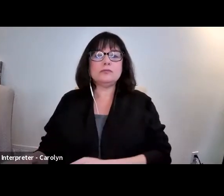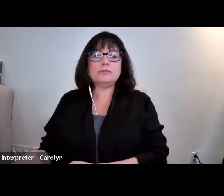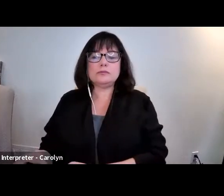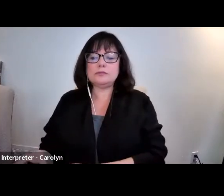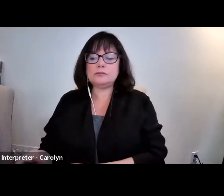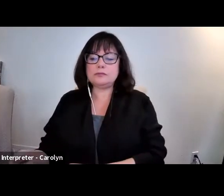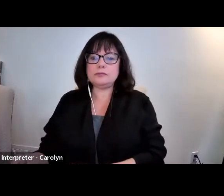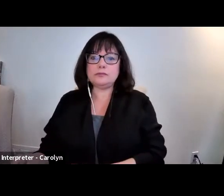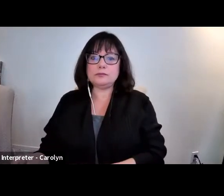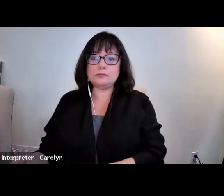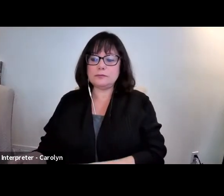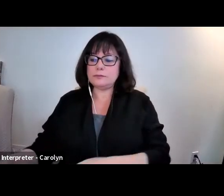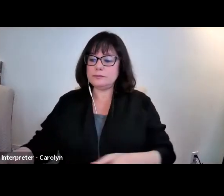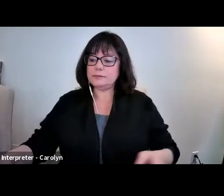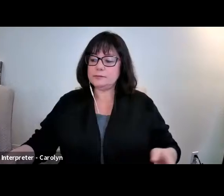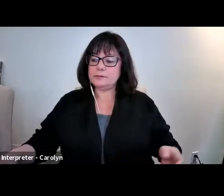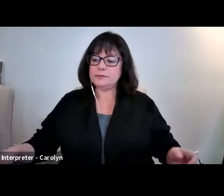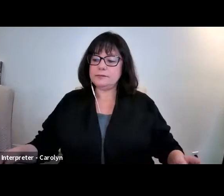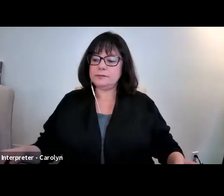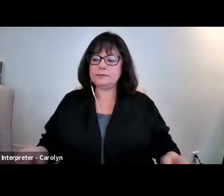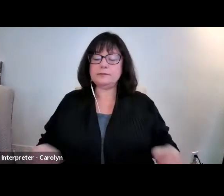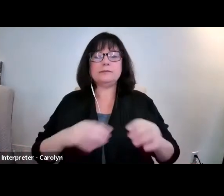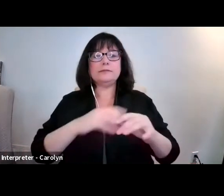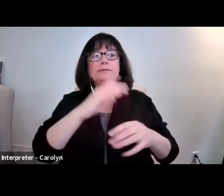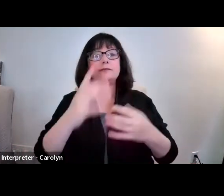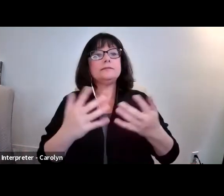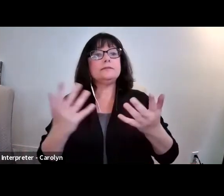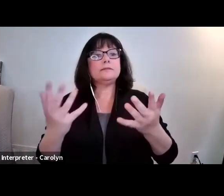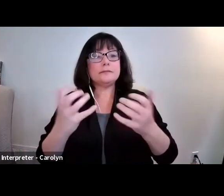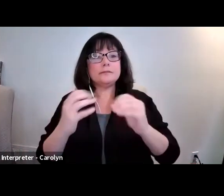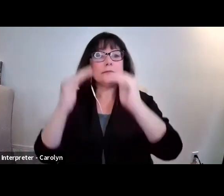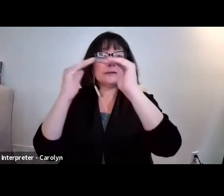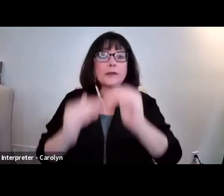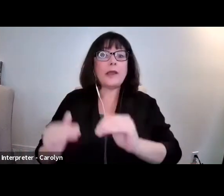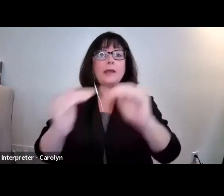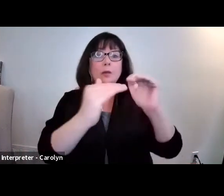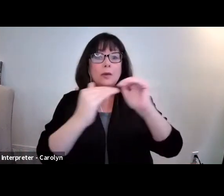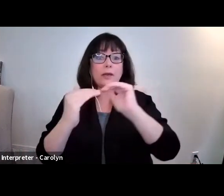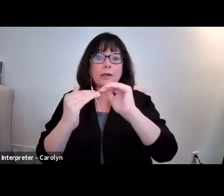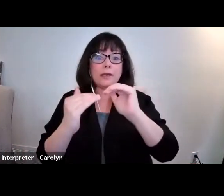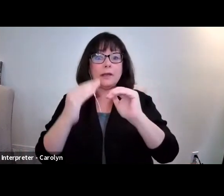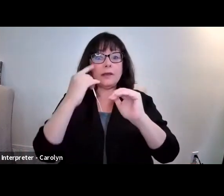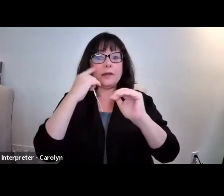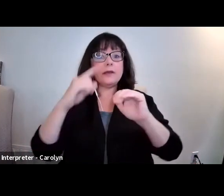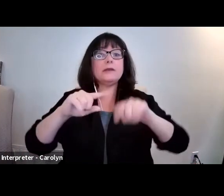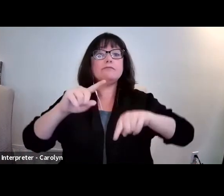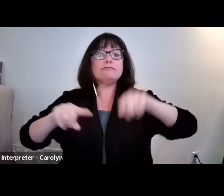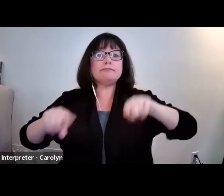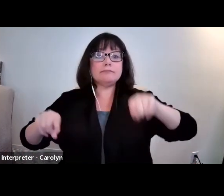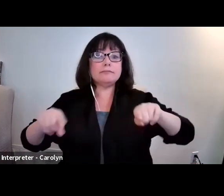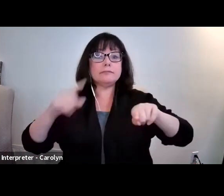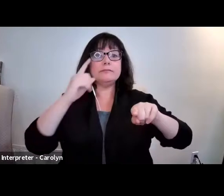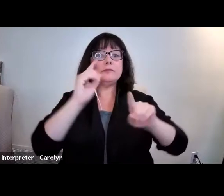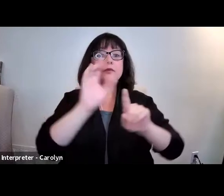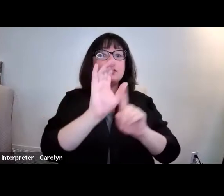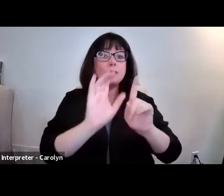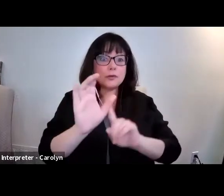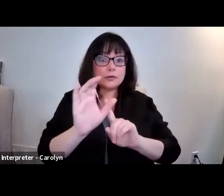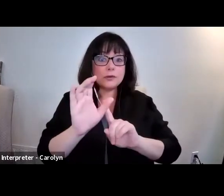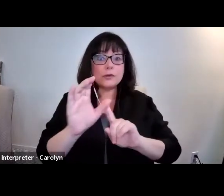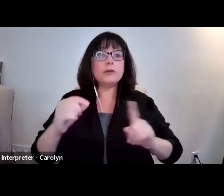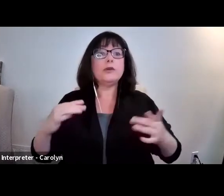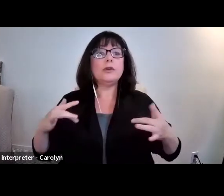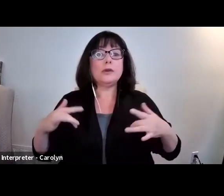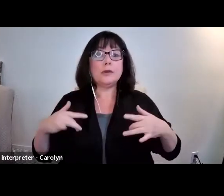Advisor, Equity and Representation in the Division of Equity, People, and Culture. We are fortunate to have Professor James' deep